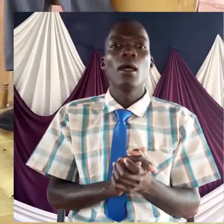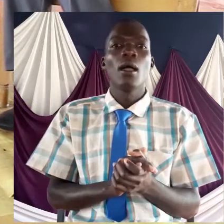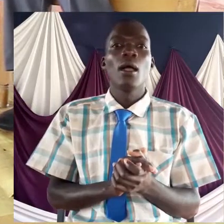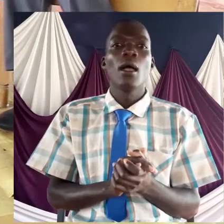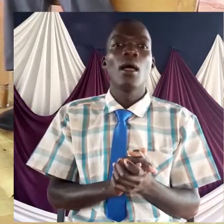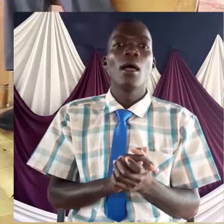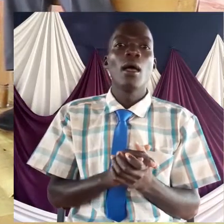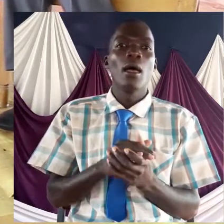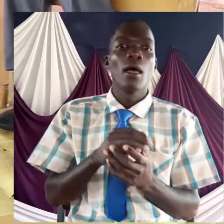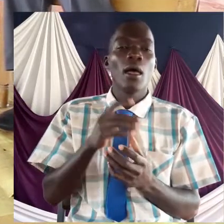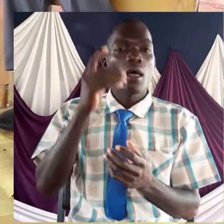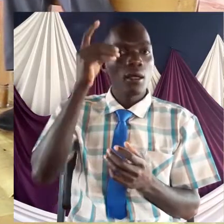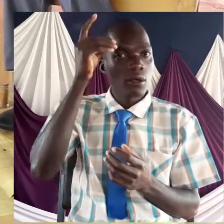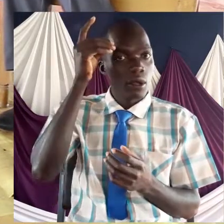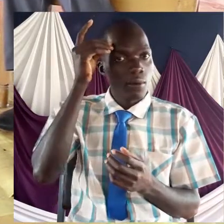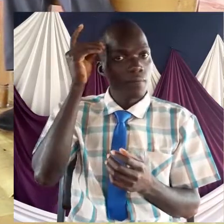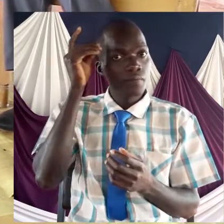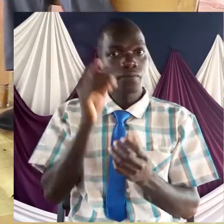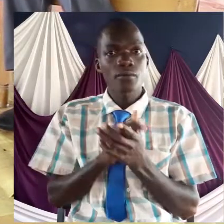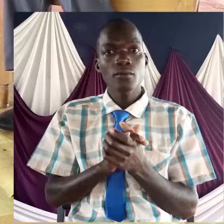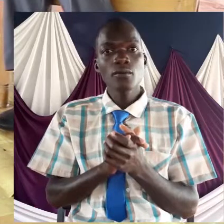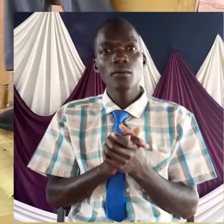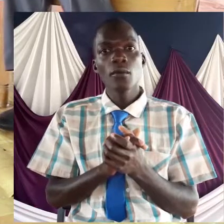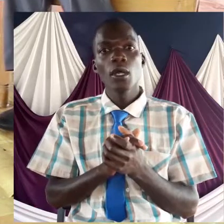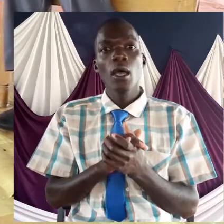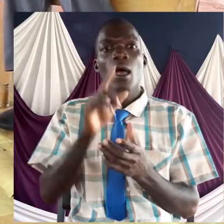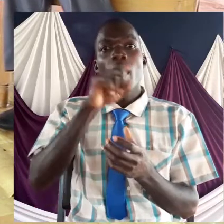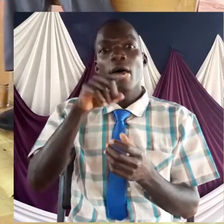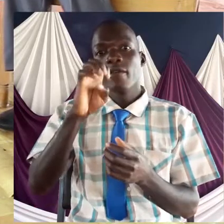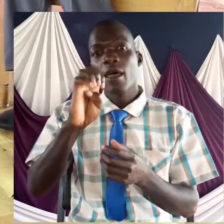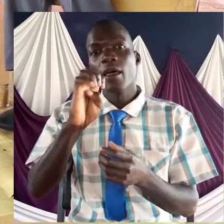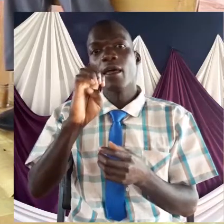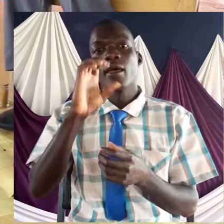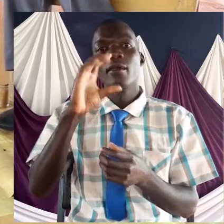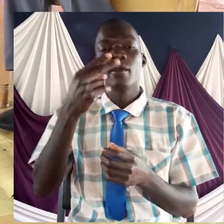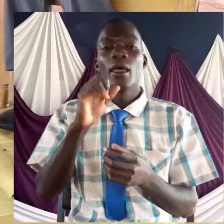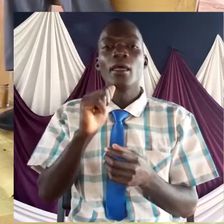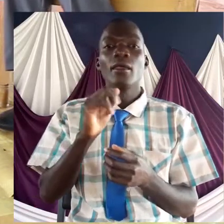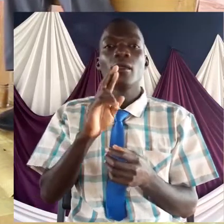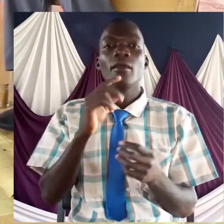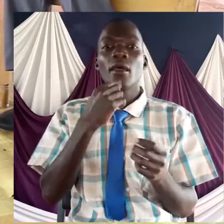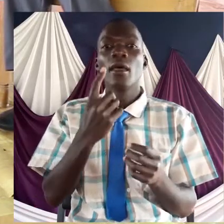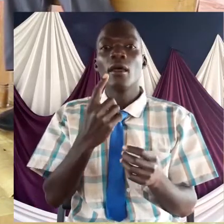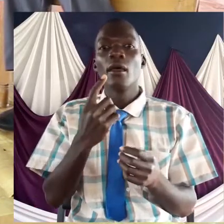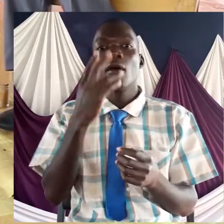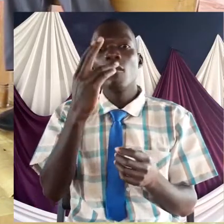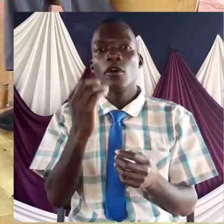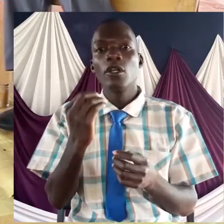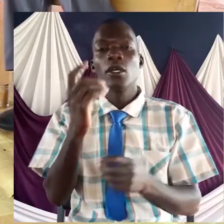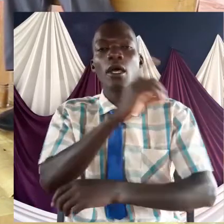your side 40 days for the iniquity of the sins of the children of